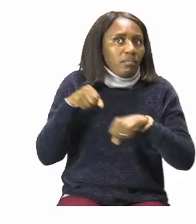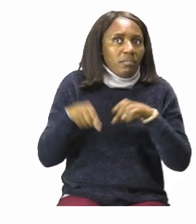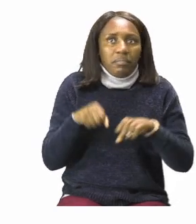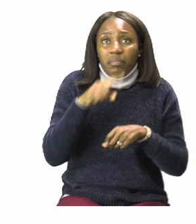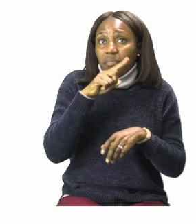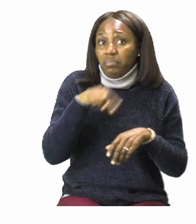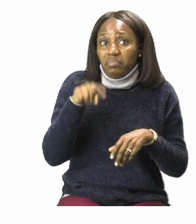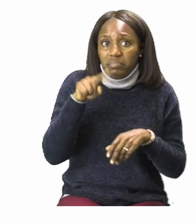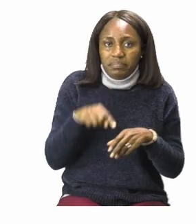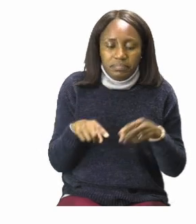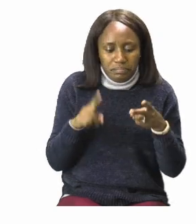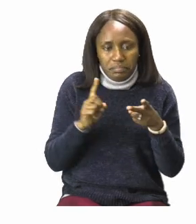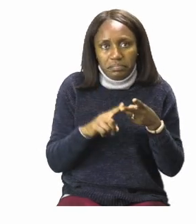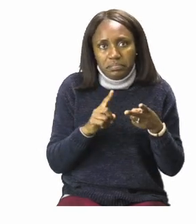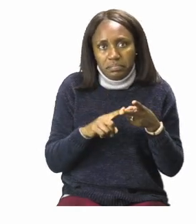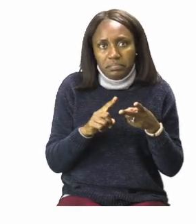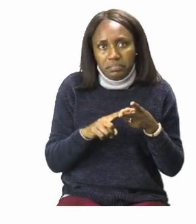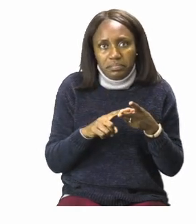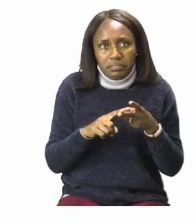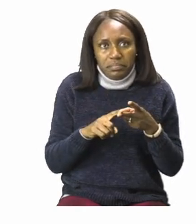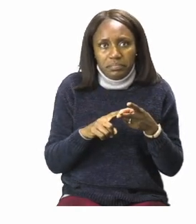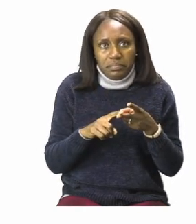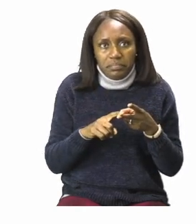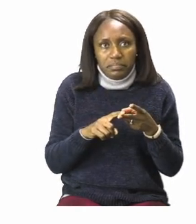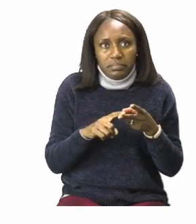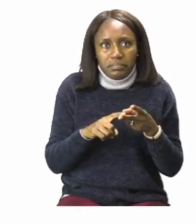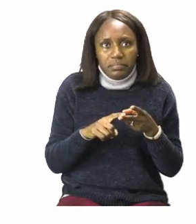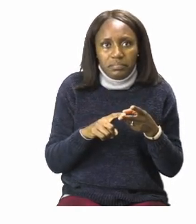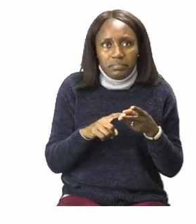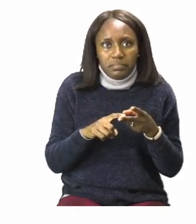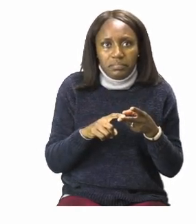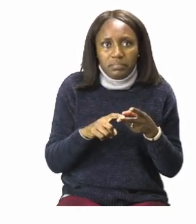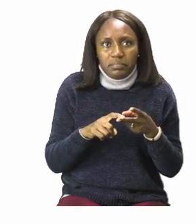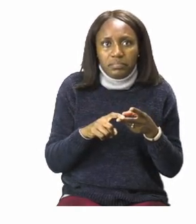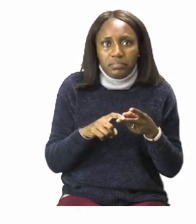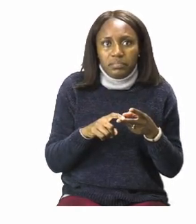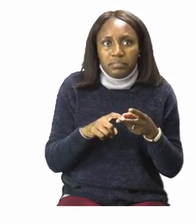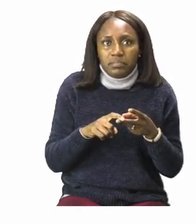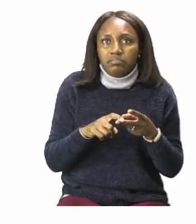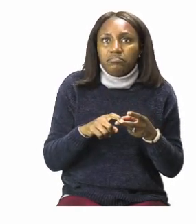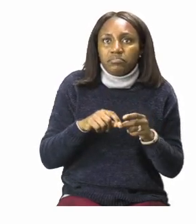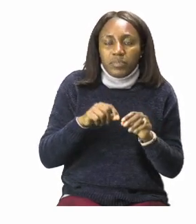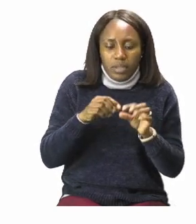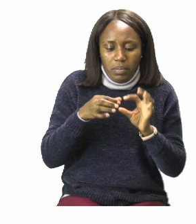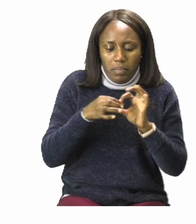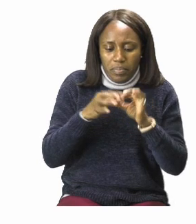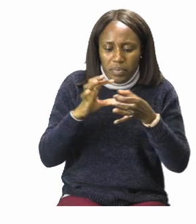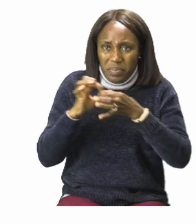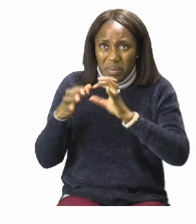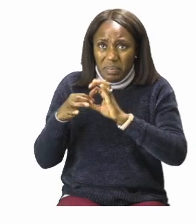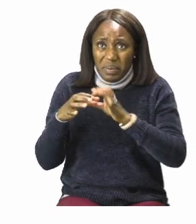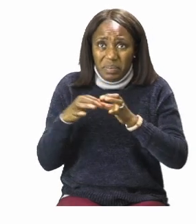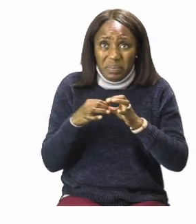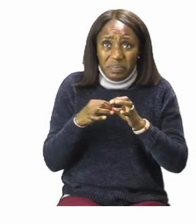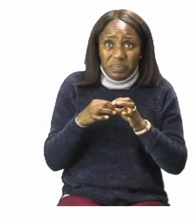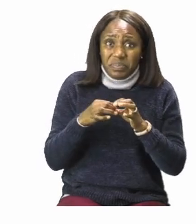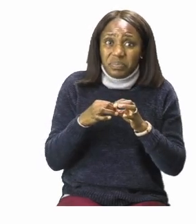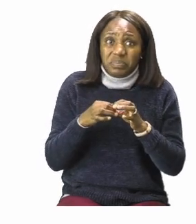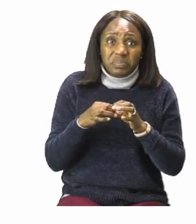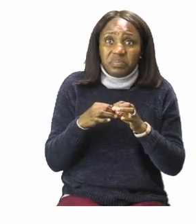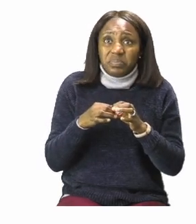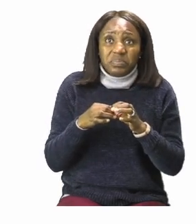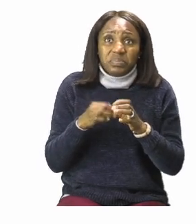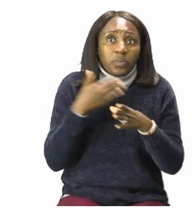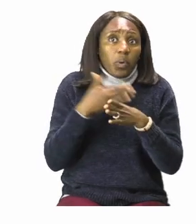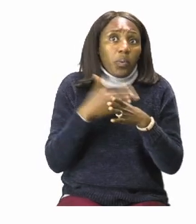The other thing that is wrong with this bicycle is that the chain is out of its link. If you look carefully